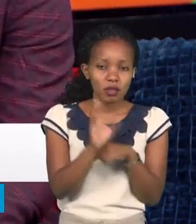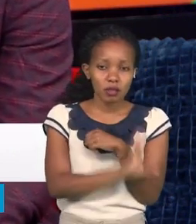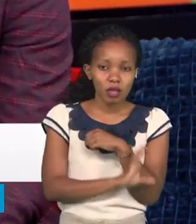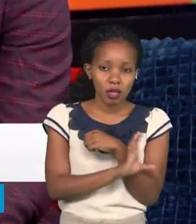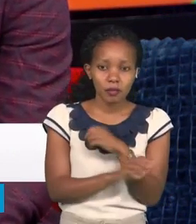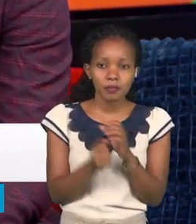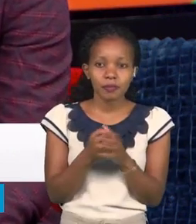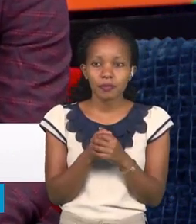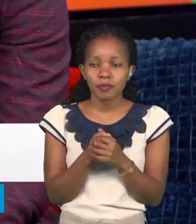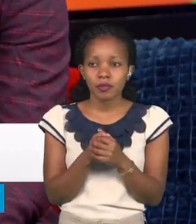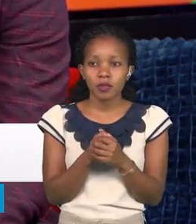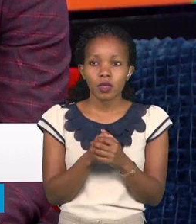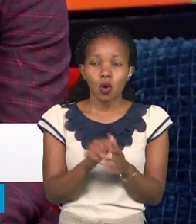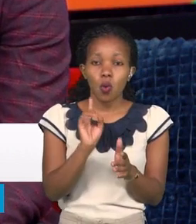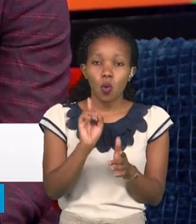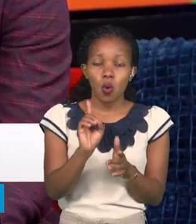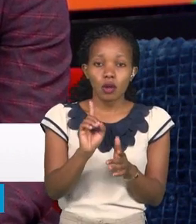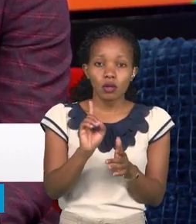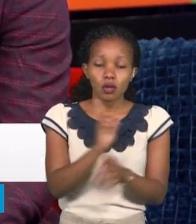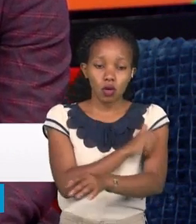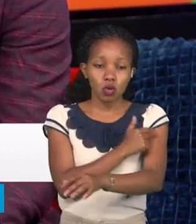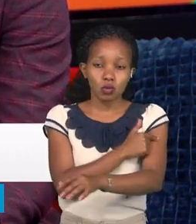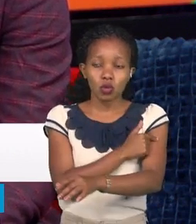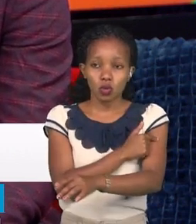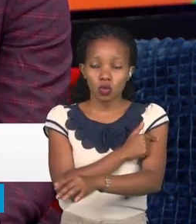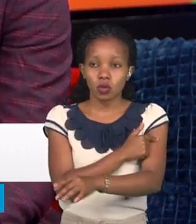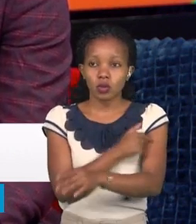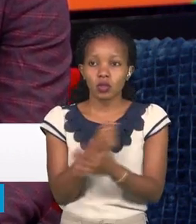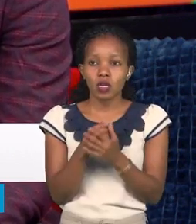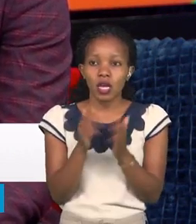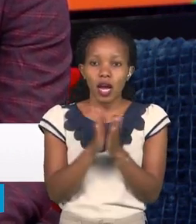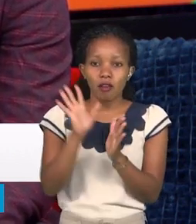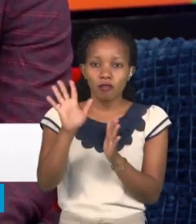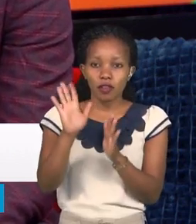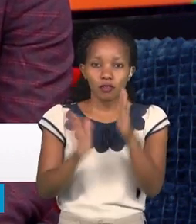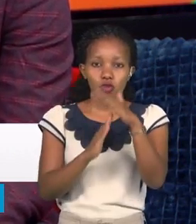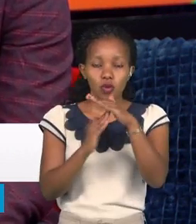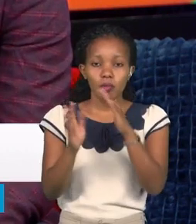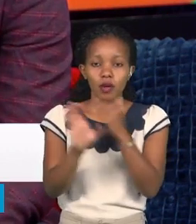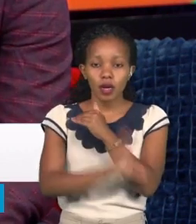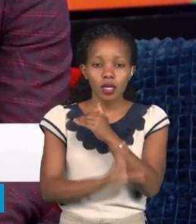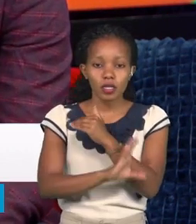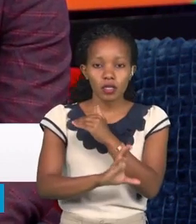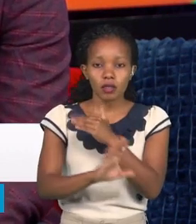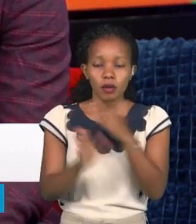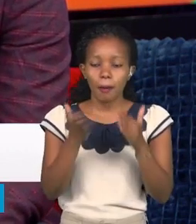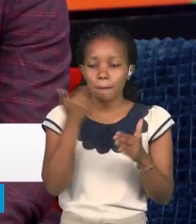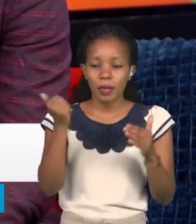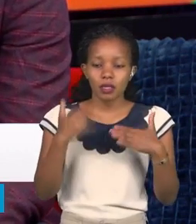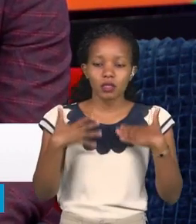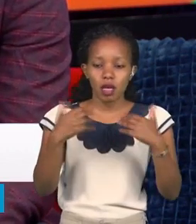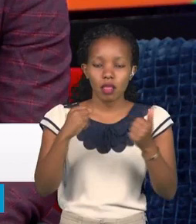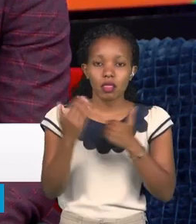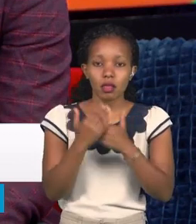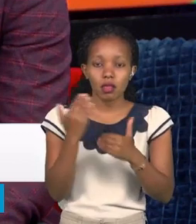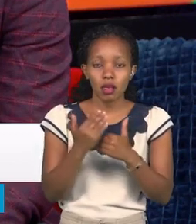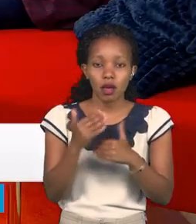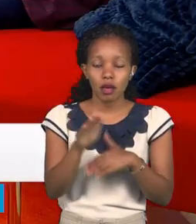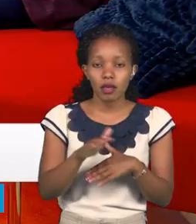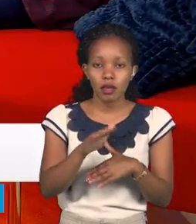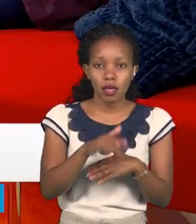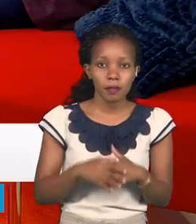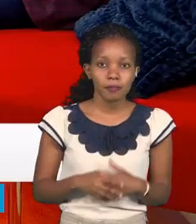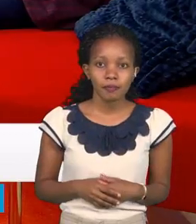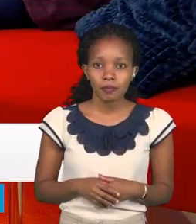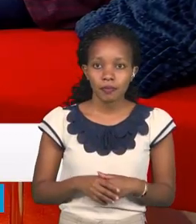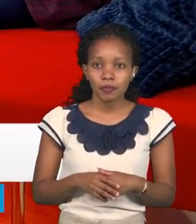Bumrungrad is one of the most sought after hospitals. Now, five top destinations. Yeah. Yeah. If you look at the five top destinations, of